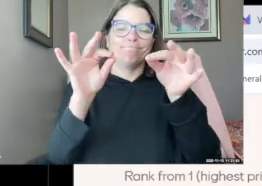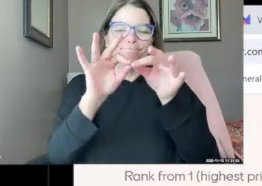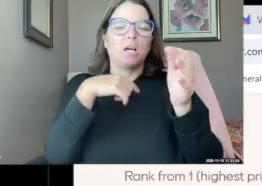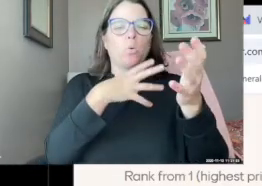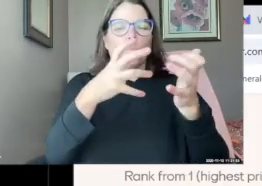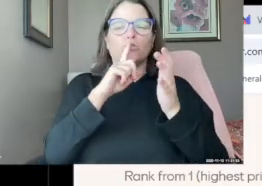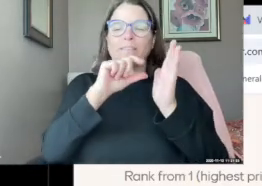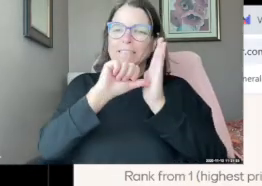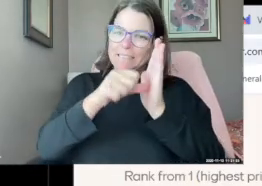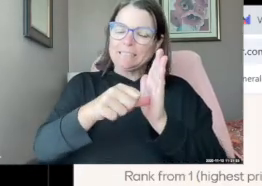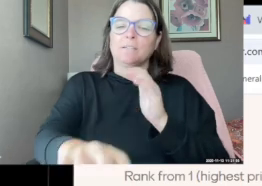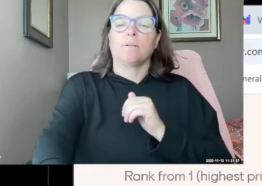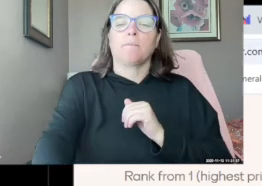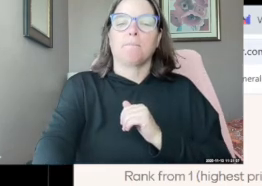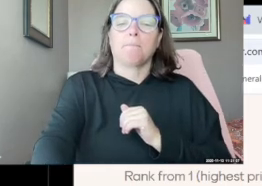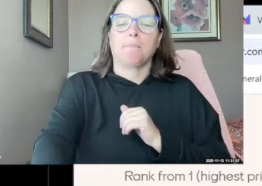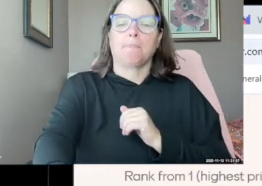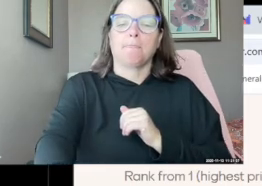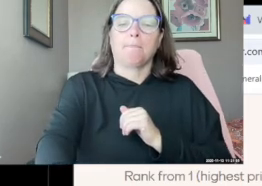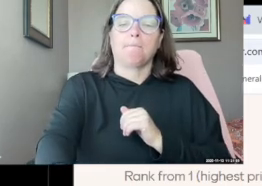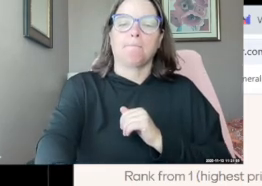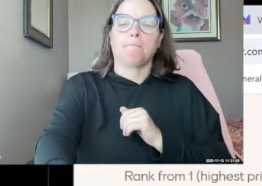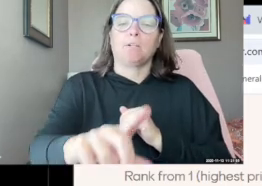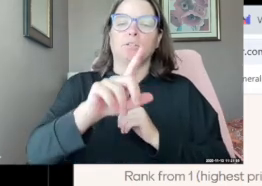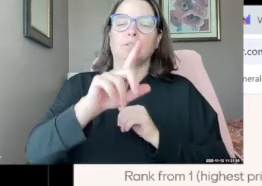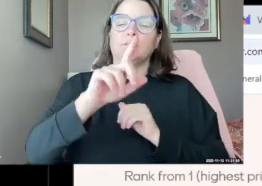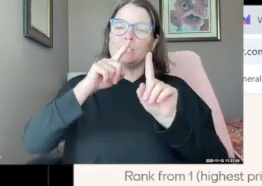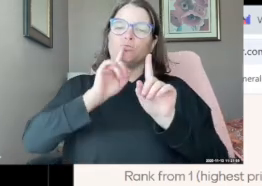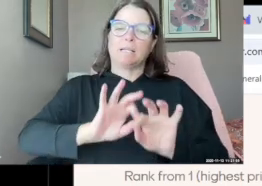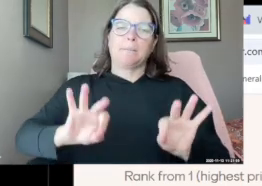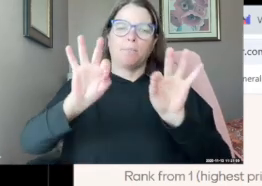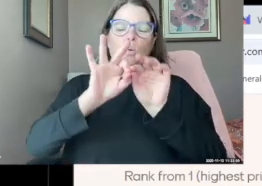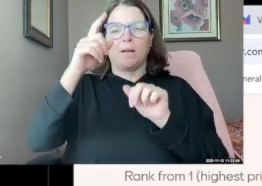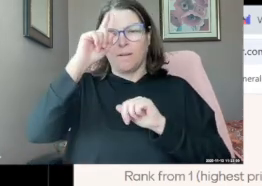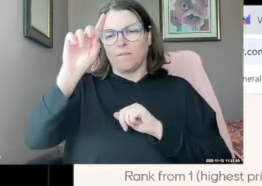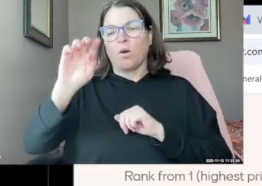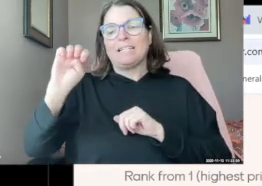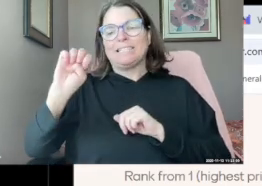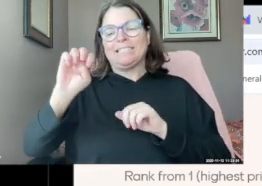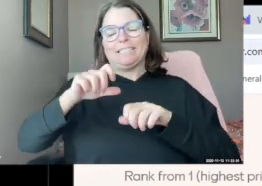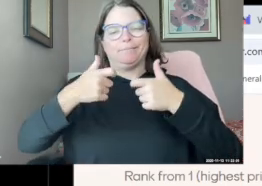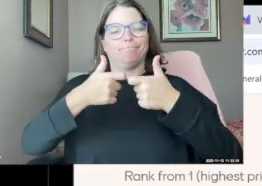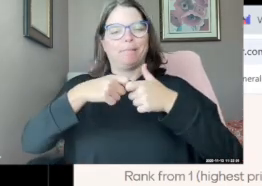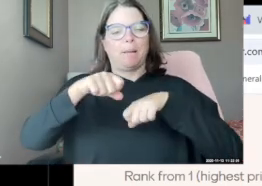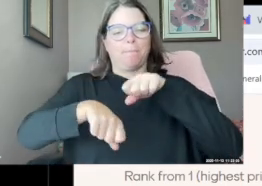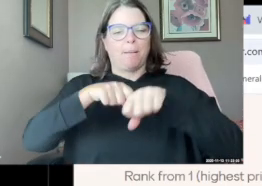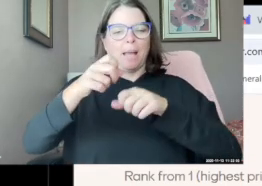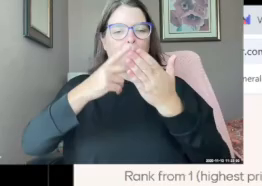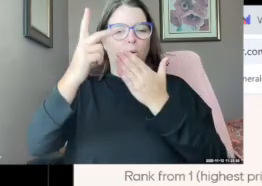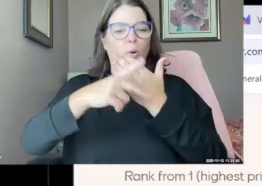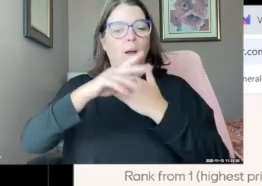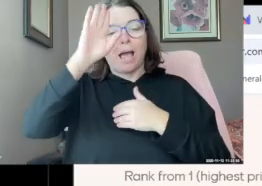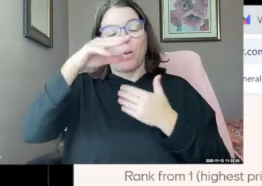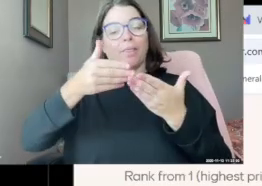I really, like previous speakers, want to really drive home